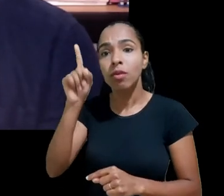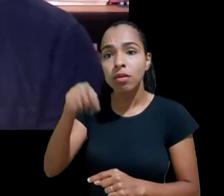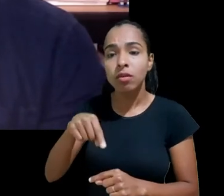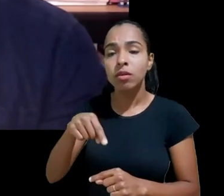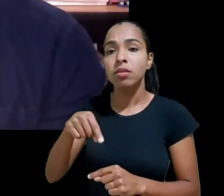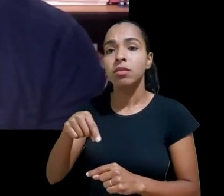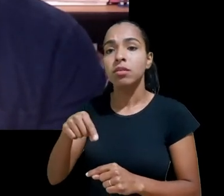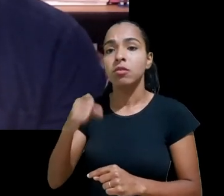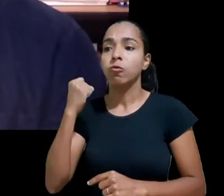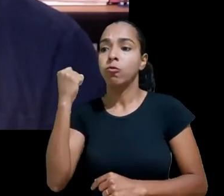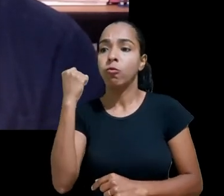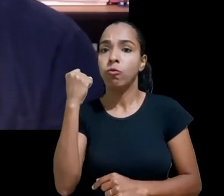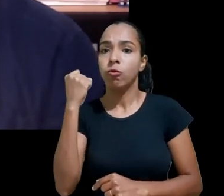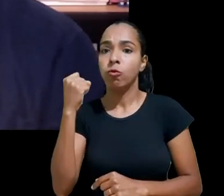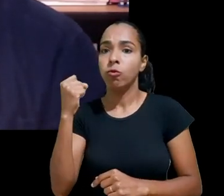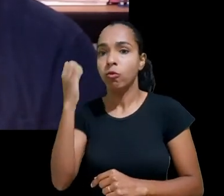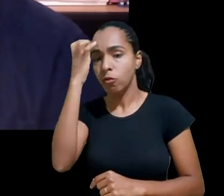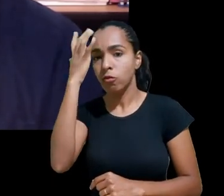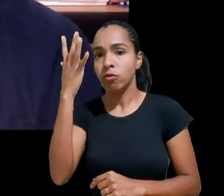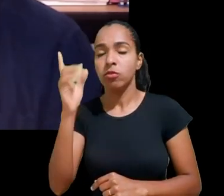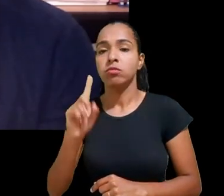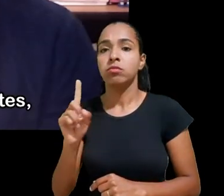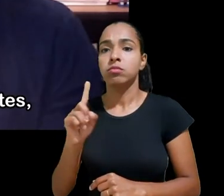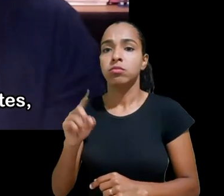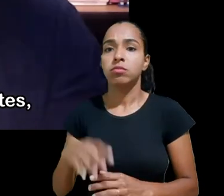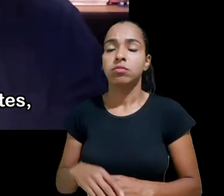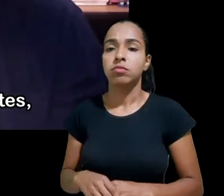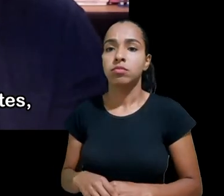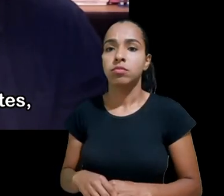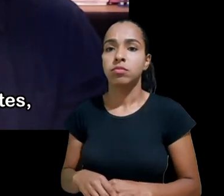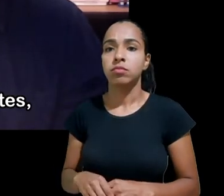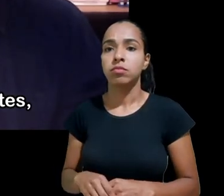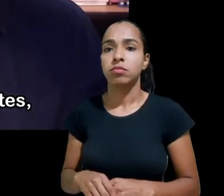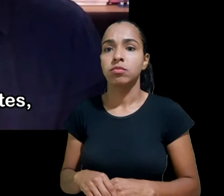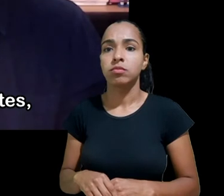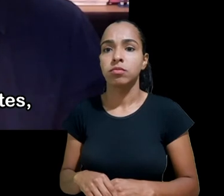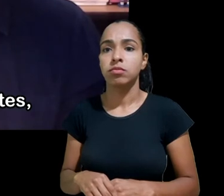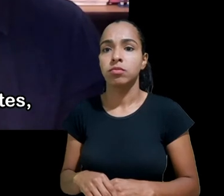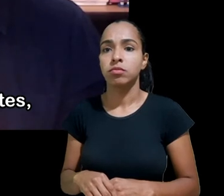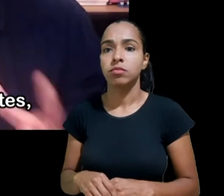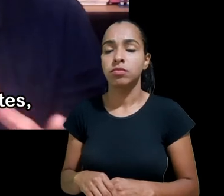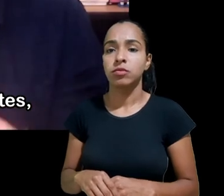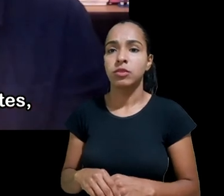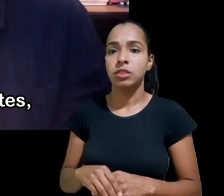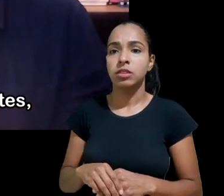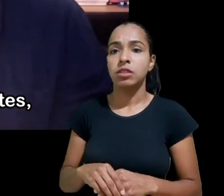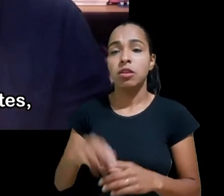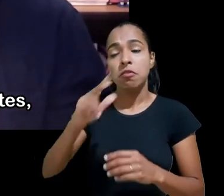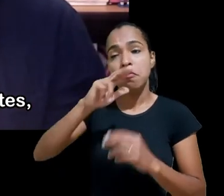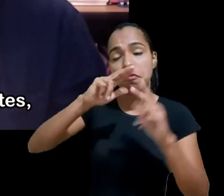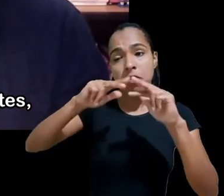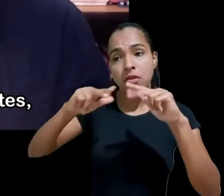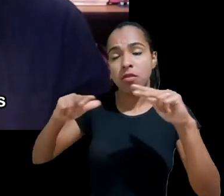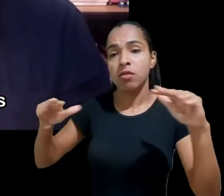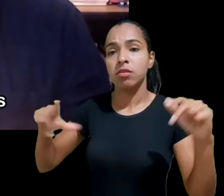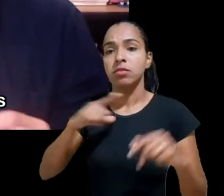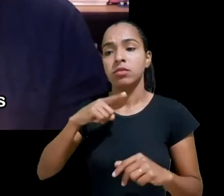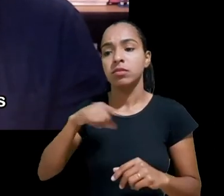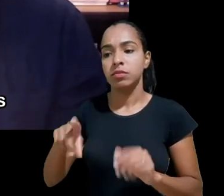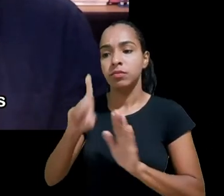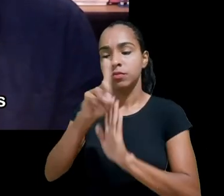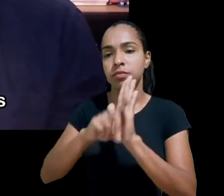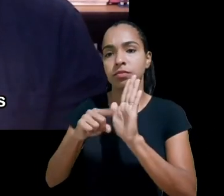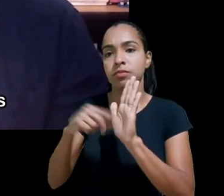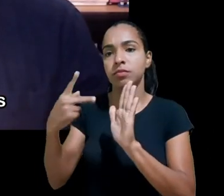what is interesting is that in several of those parts include references to the rights of children and adolescents in